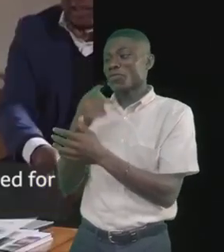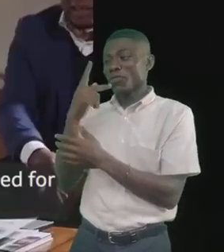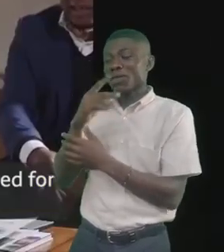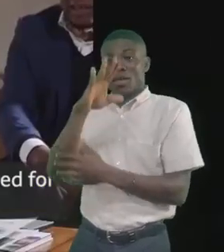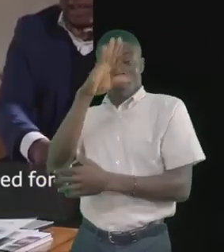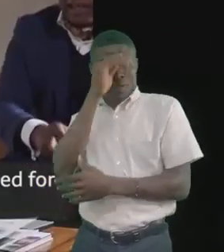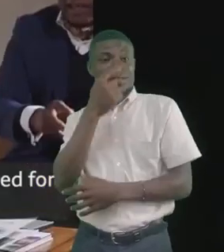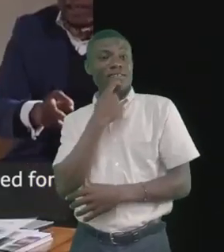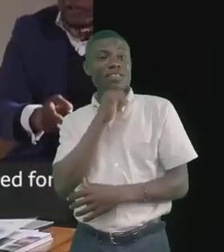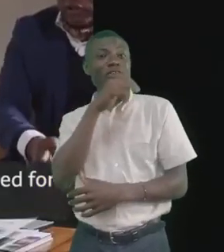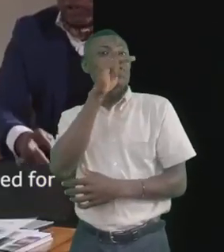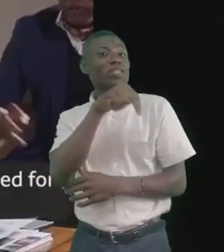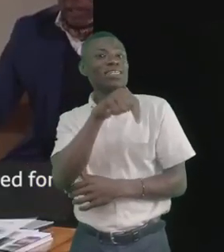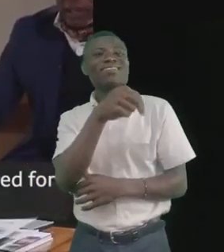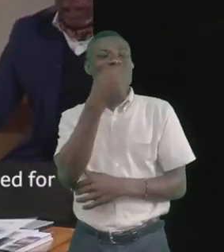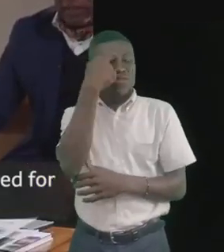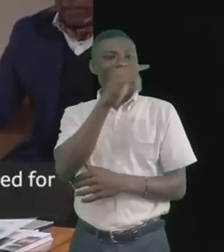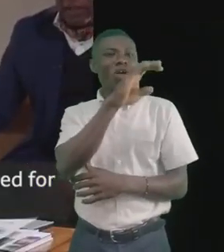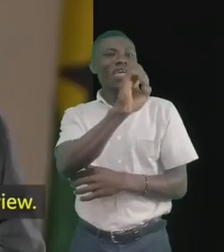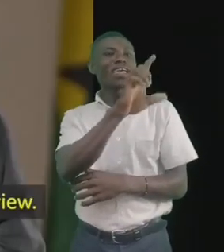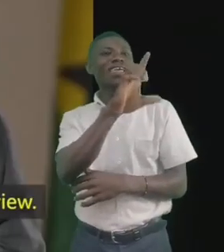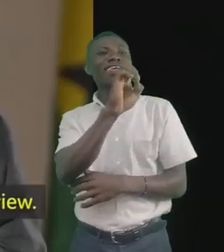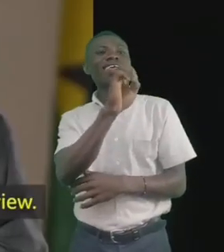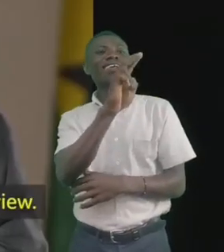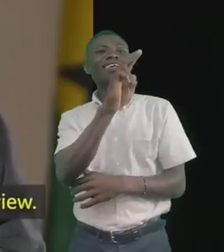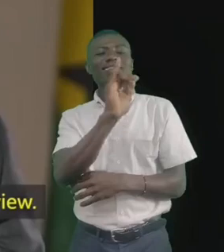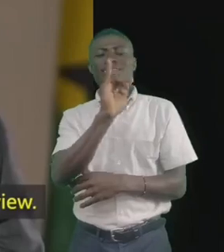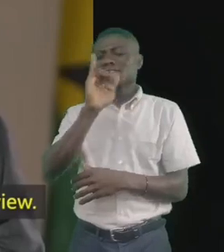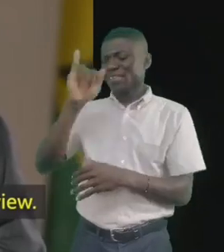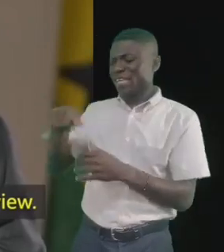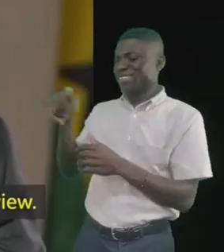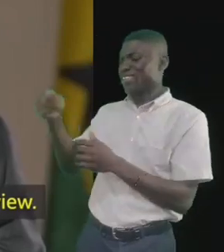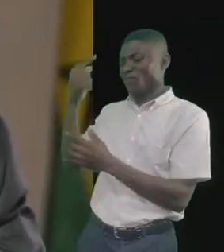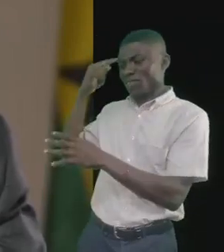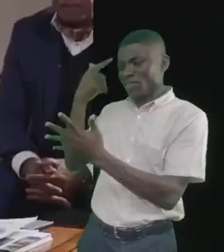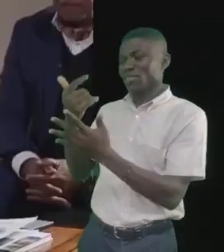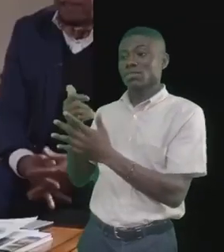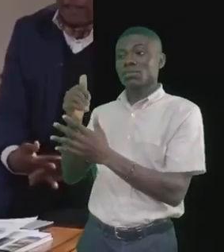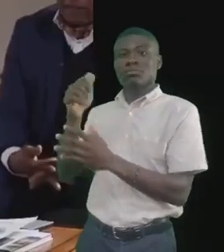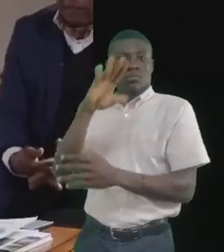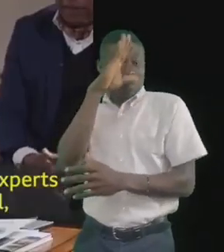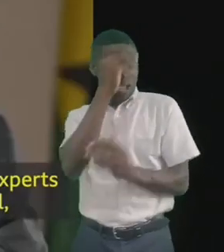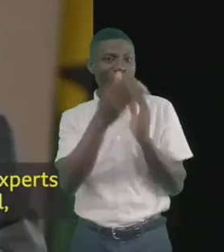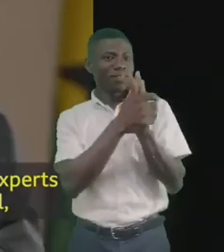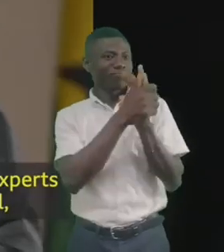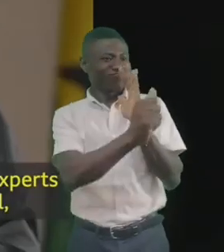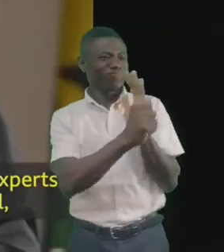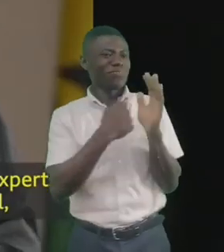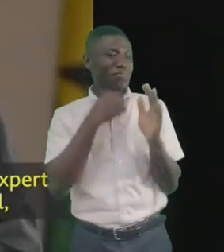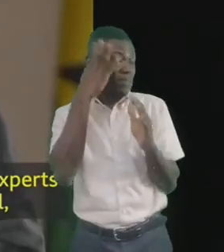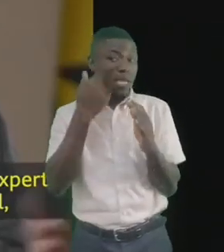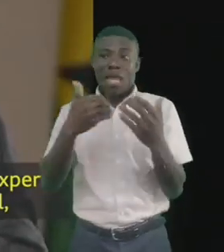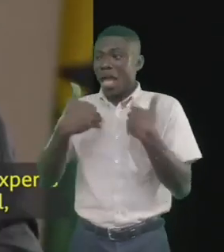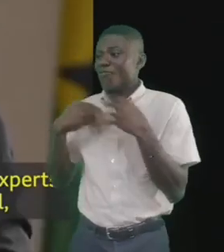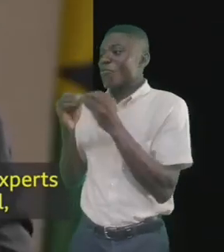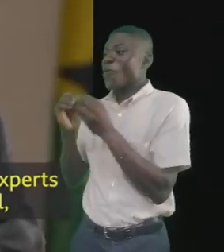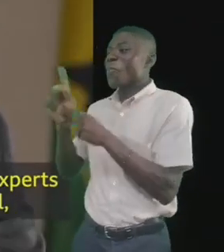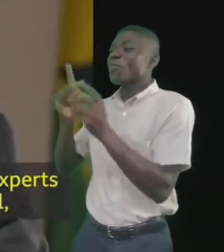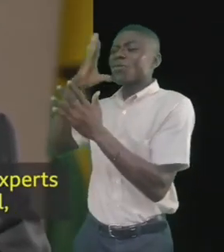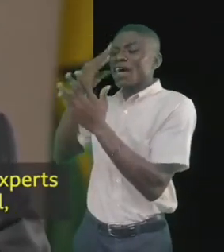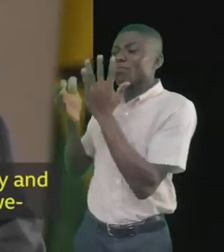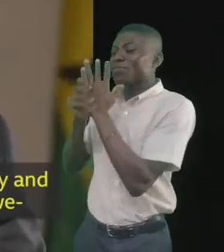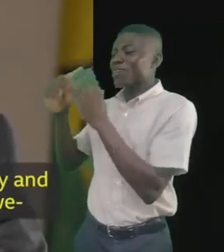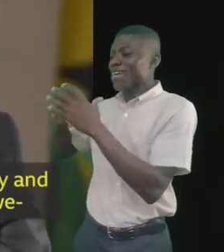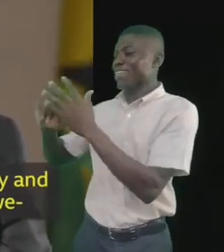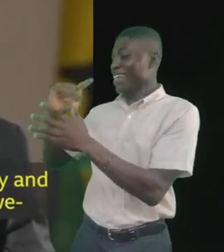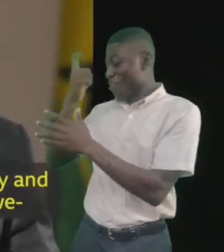that he says that there's no need for the e-levy. Well, that's his point of view. He's an expert. But he's an expert. There are experts in